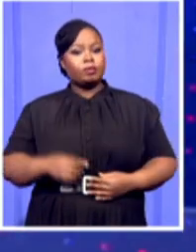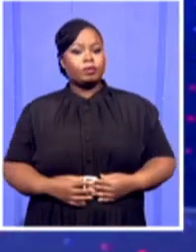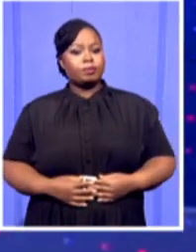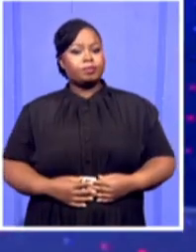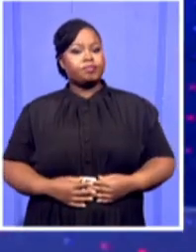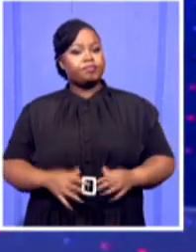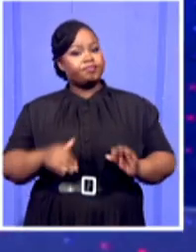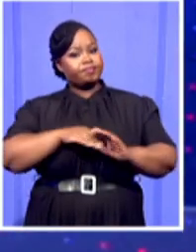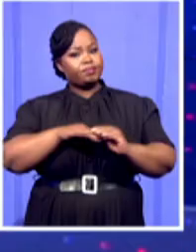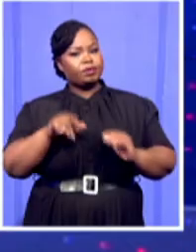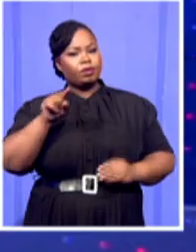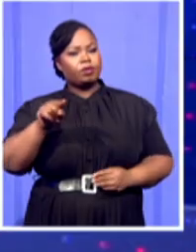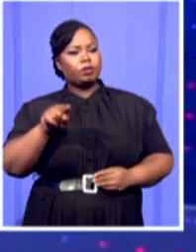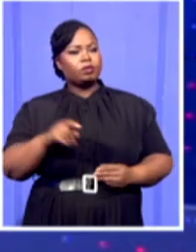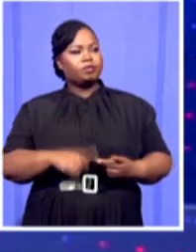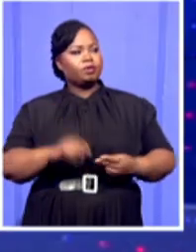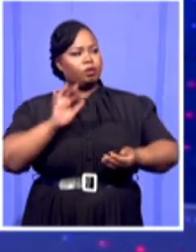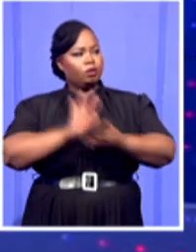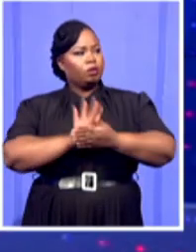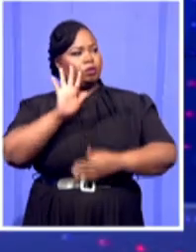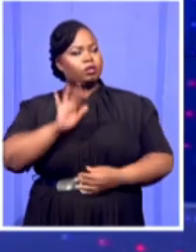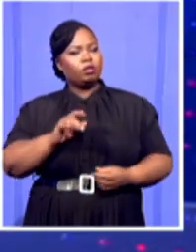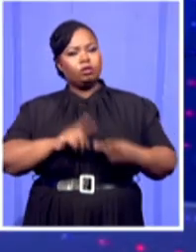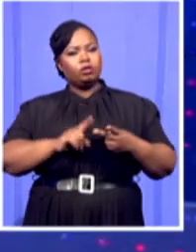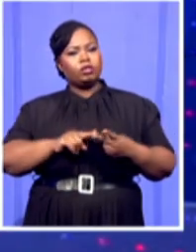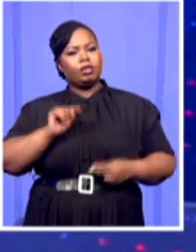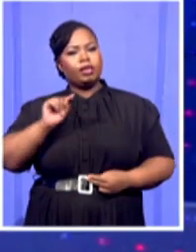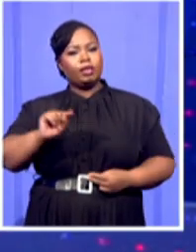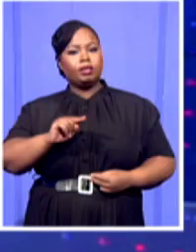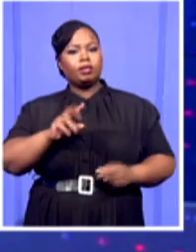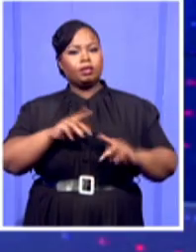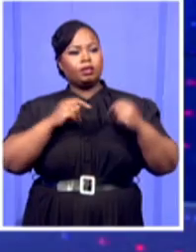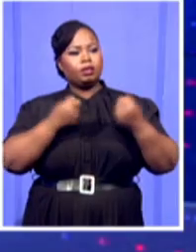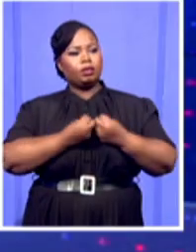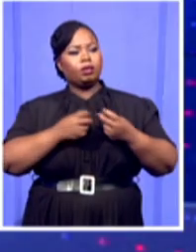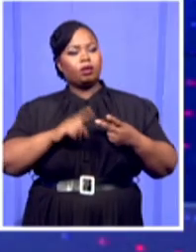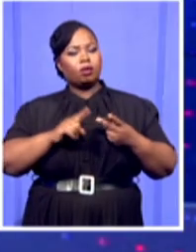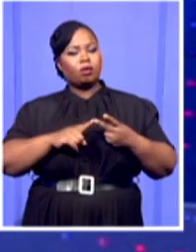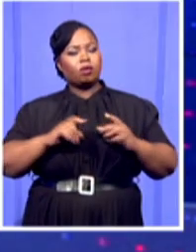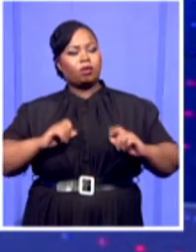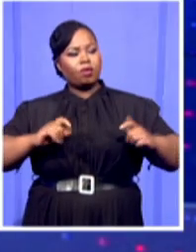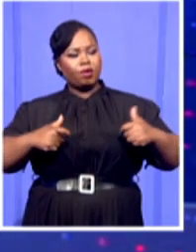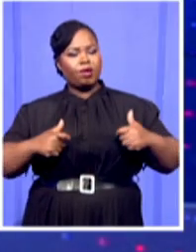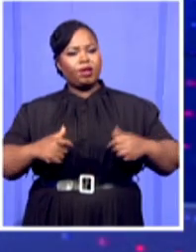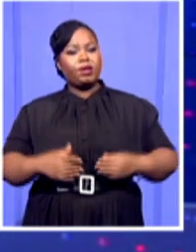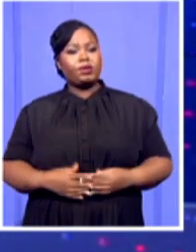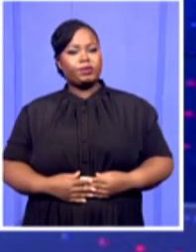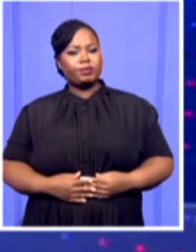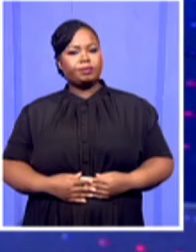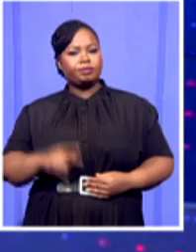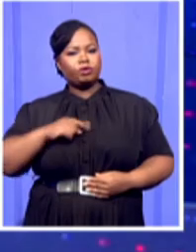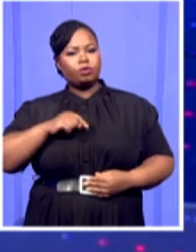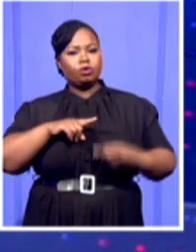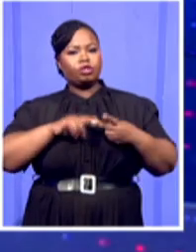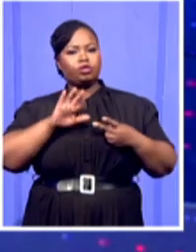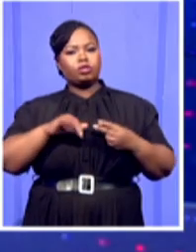is coming out of the 15th National Congress of the South African Communist Party. Of course, that address